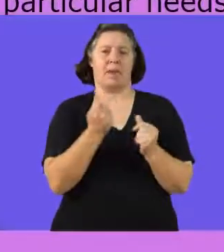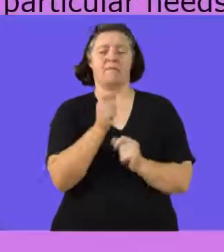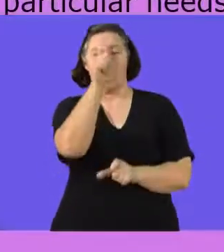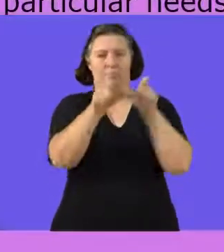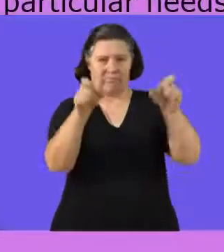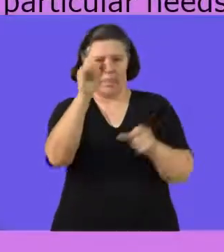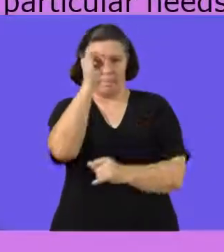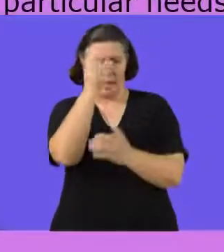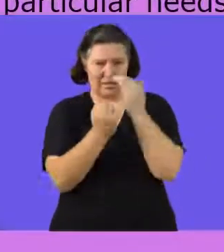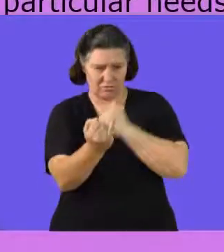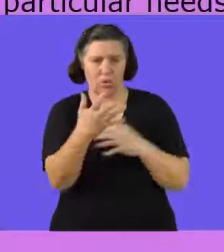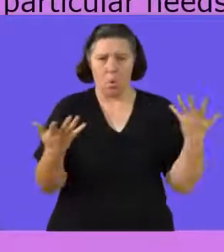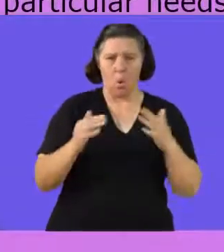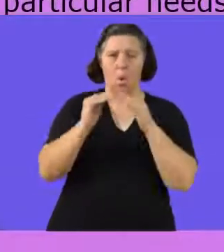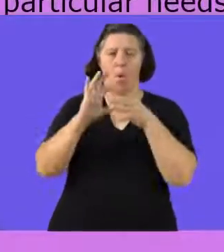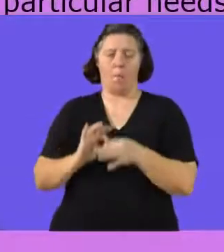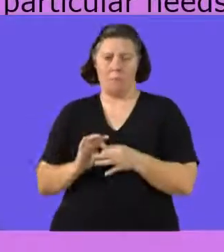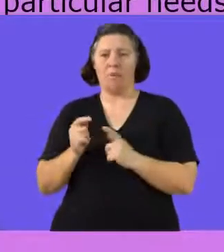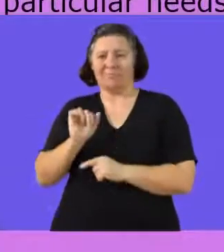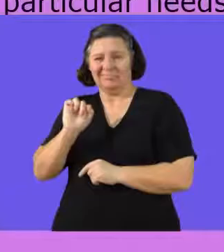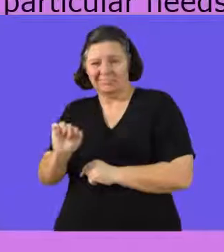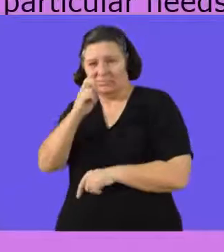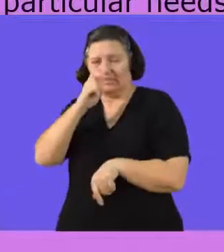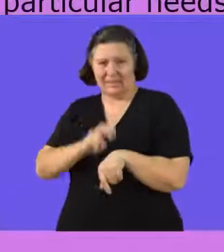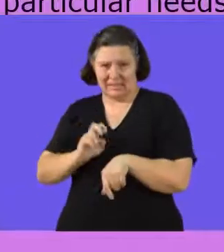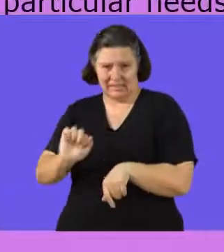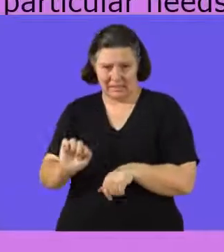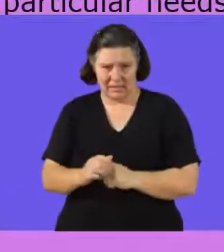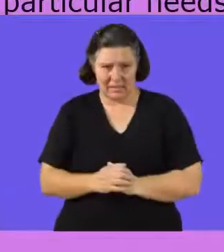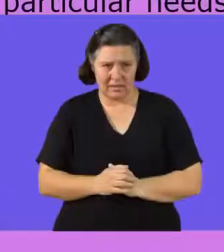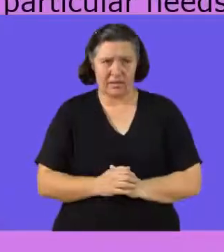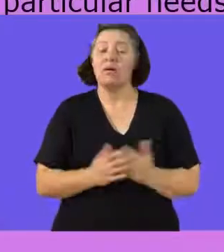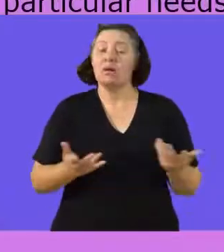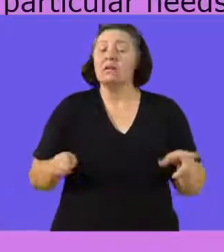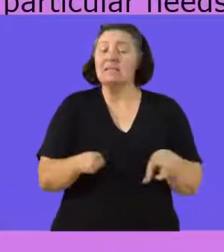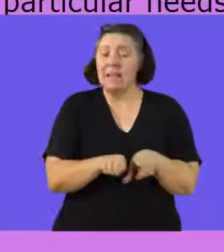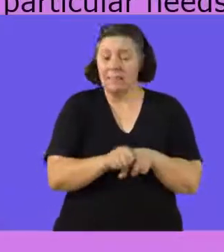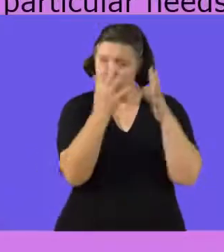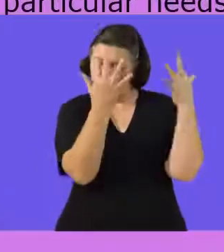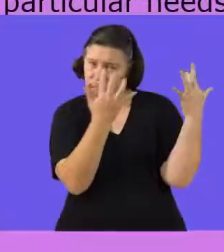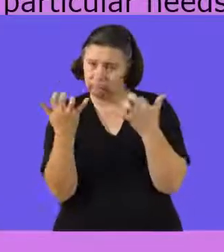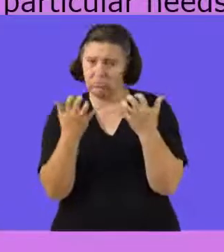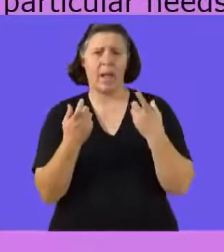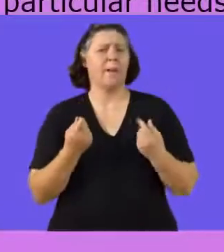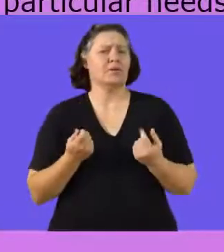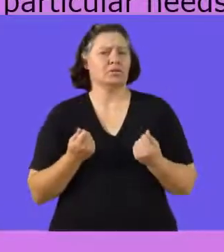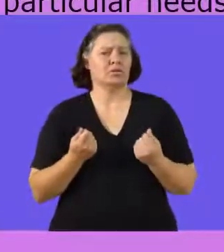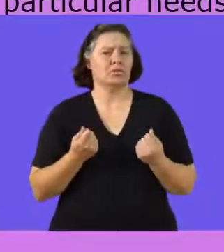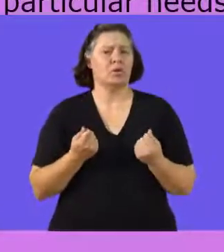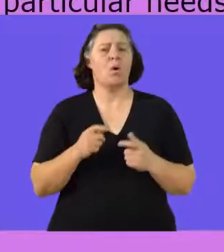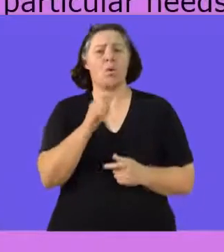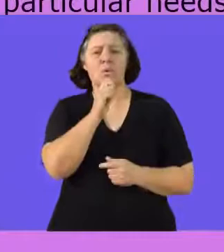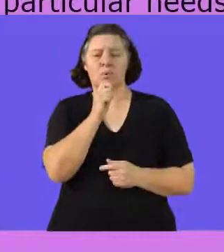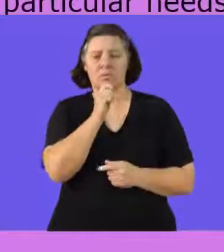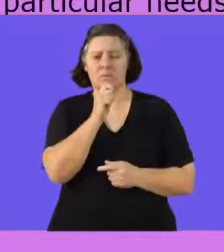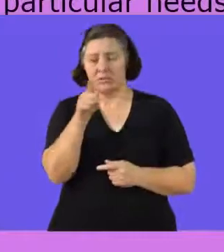for individuals or households with particular need. All right. Also, you must be able to calculate cost involving